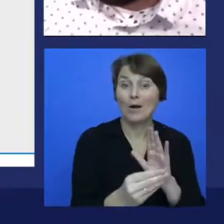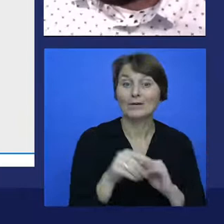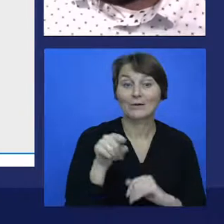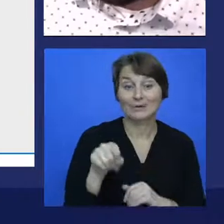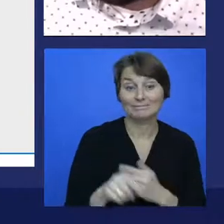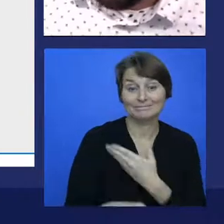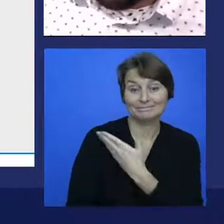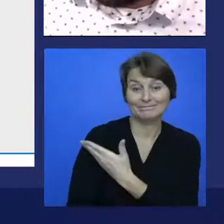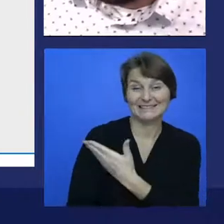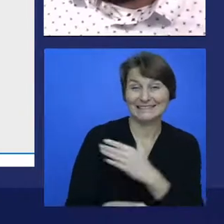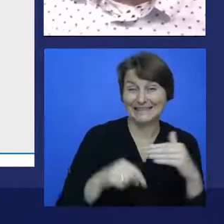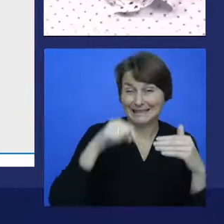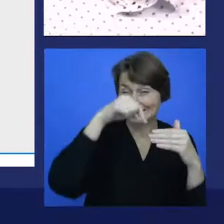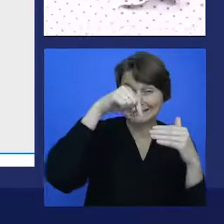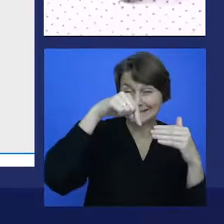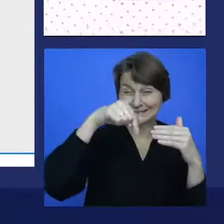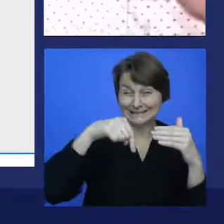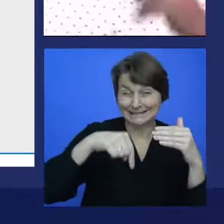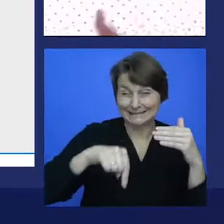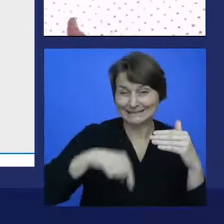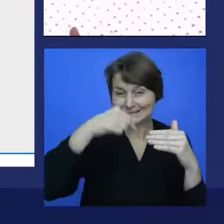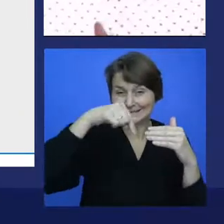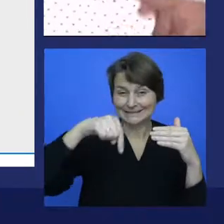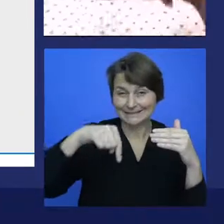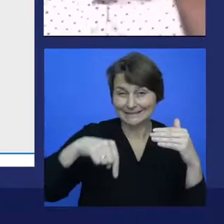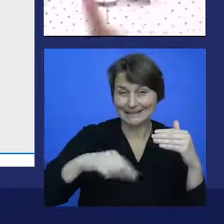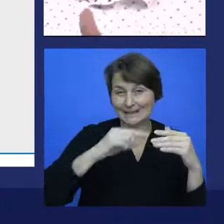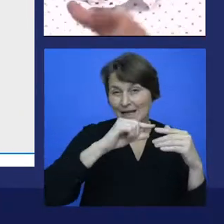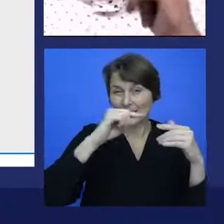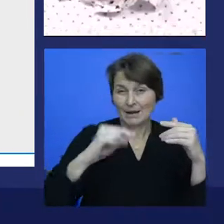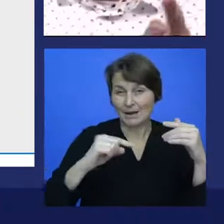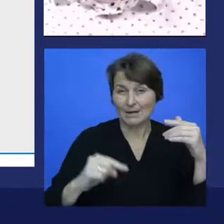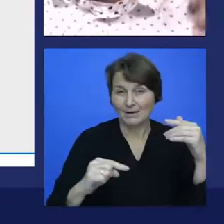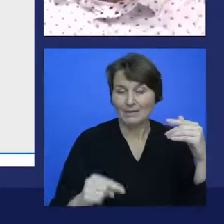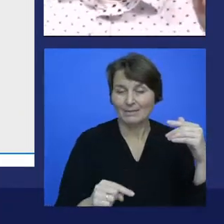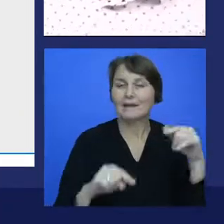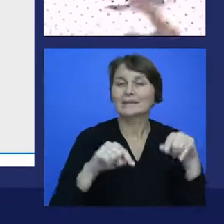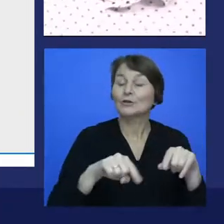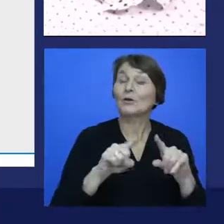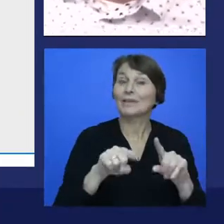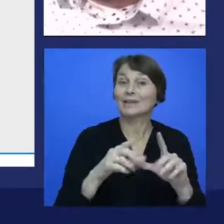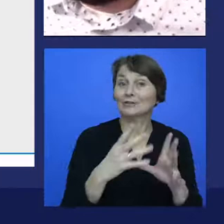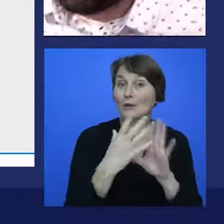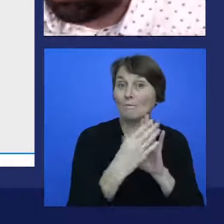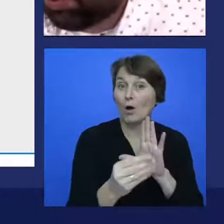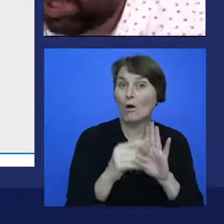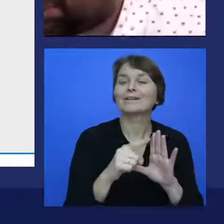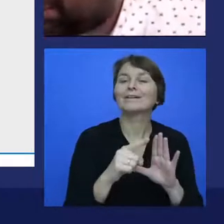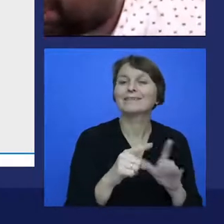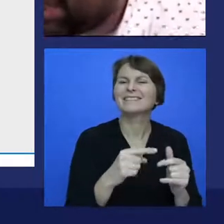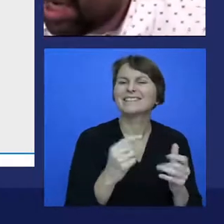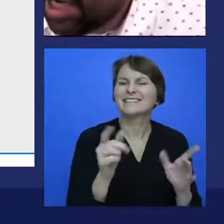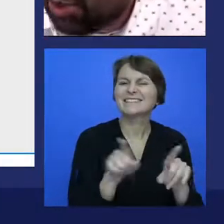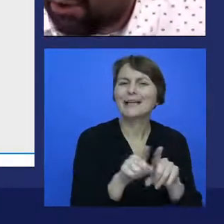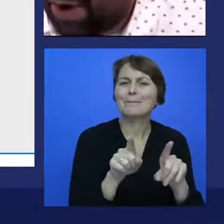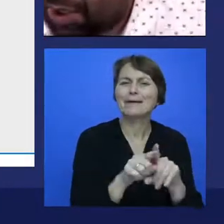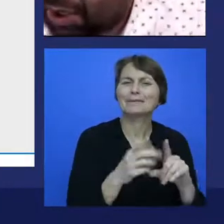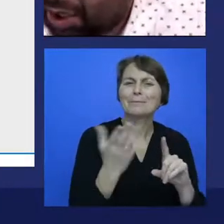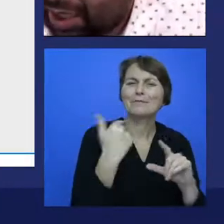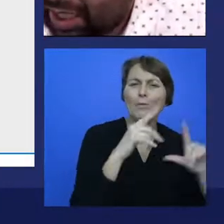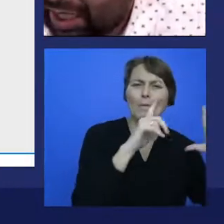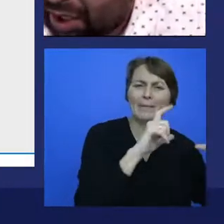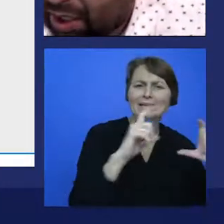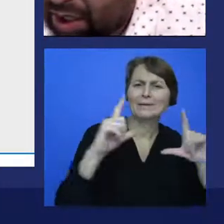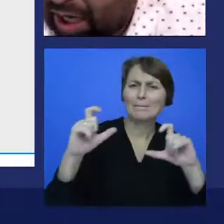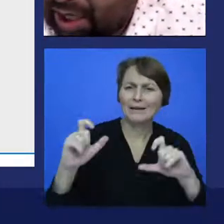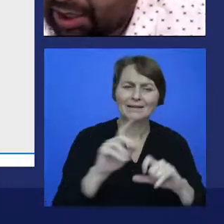Notice how deep this one is. And this is the actual model that we learned to do tacos versus burritos, okay? So if I were